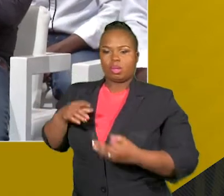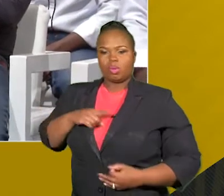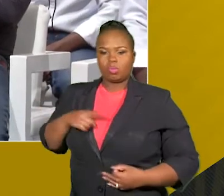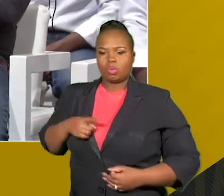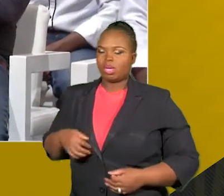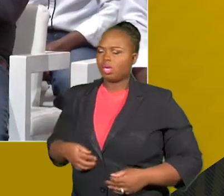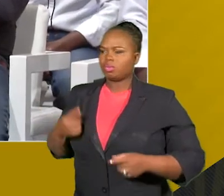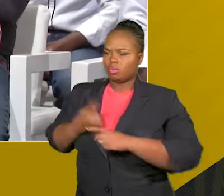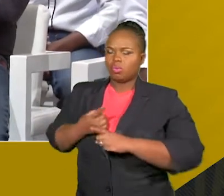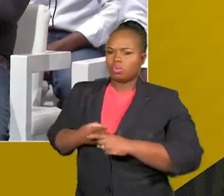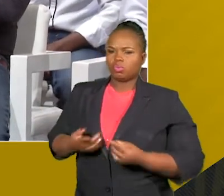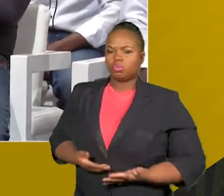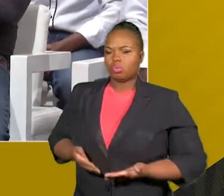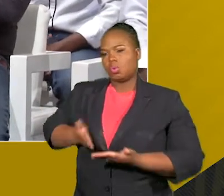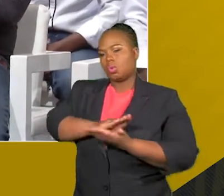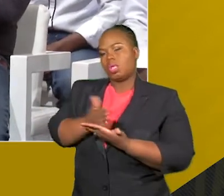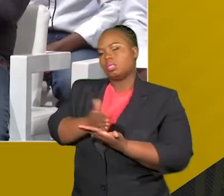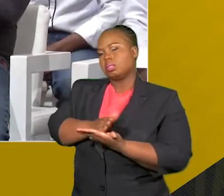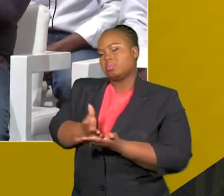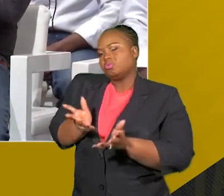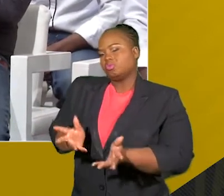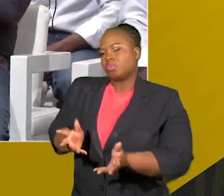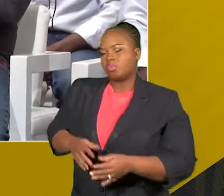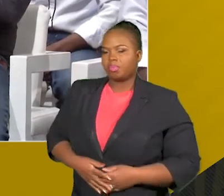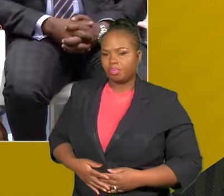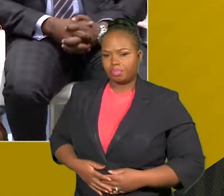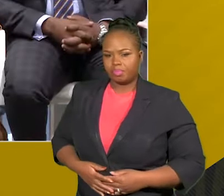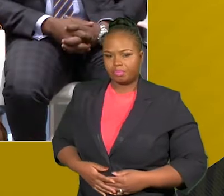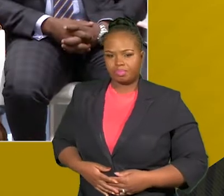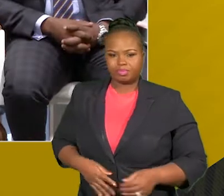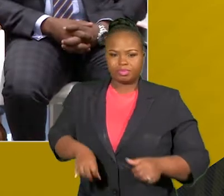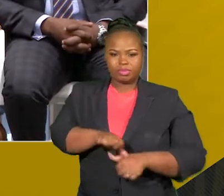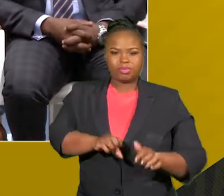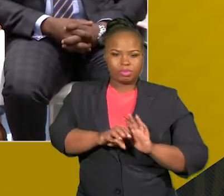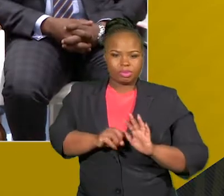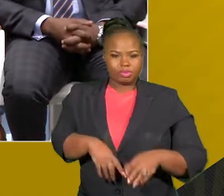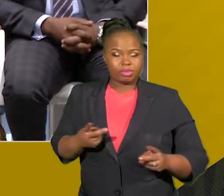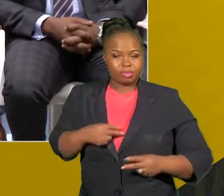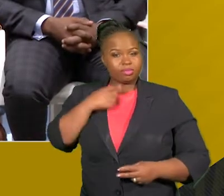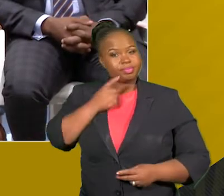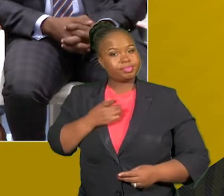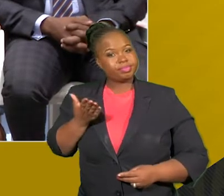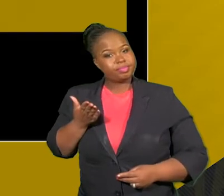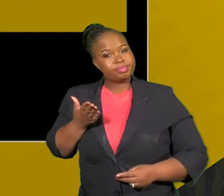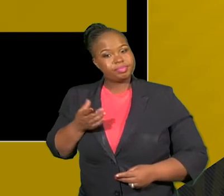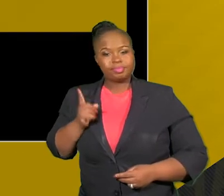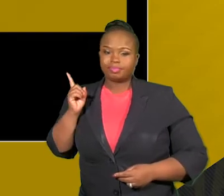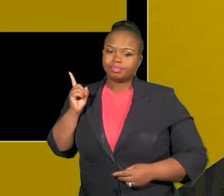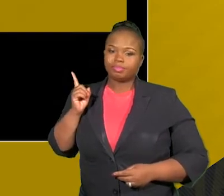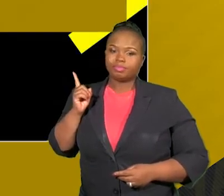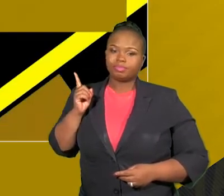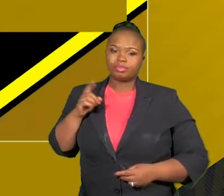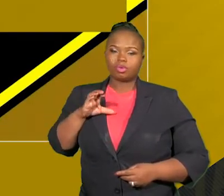it's been perpetuated by an interpretation of culture or religion. As far as on social media, we talked about this and something coming in from